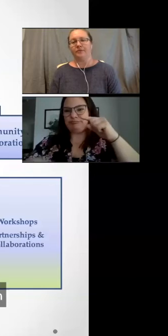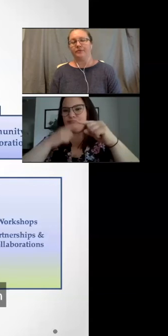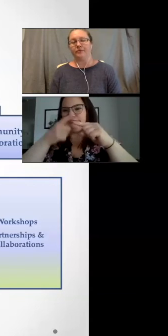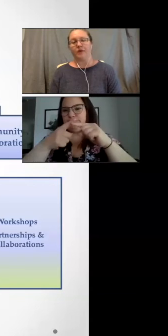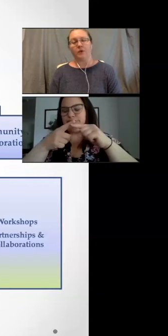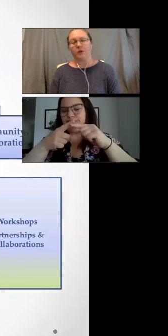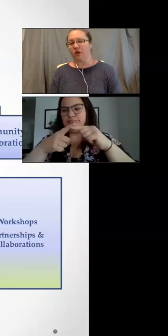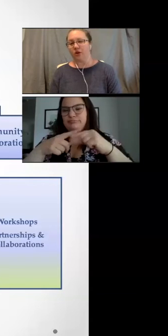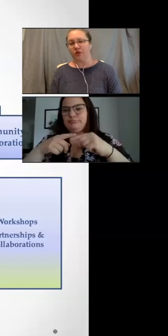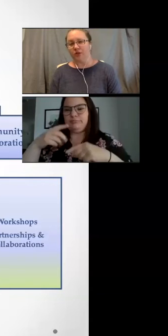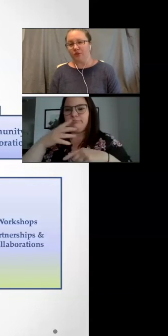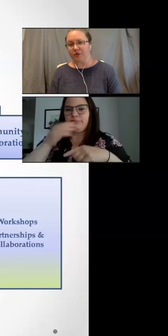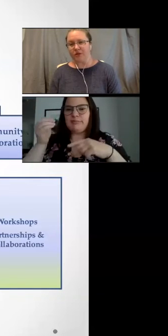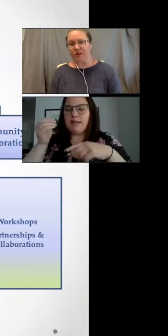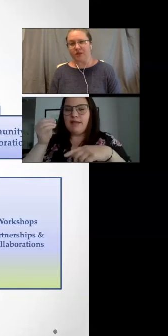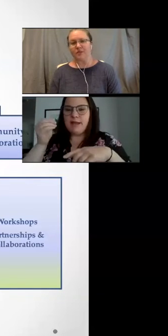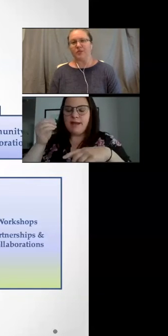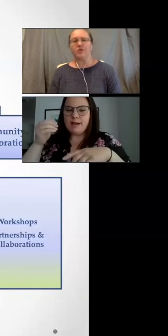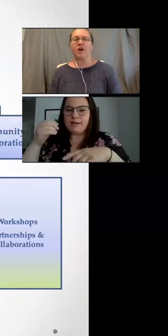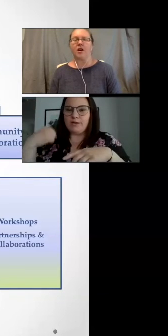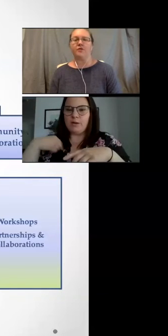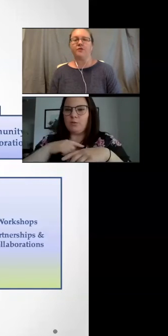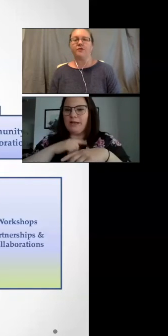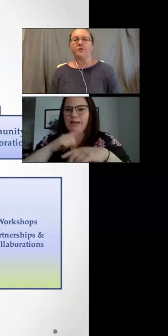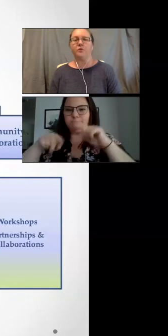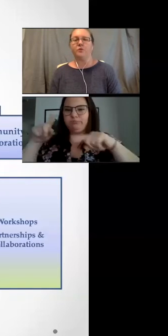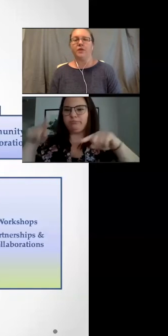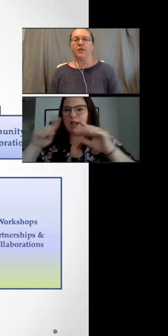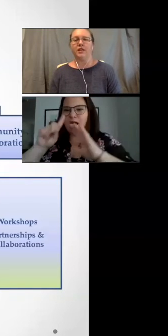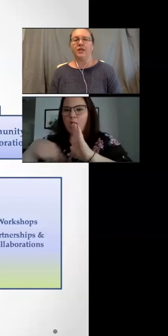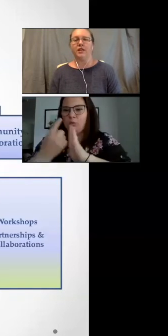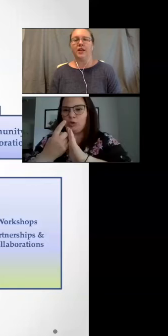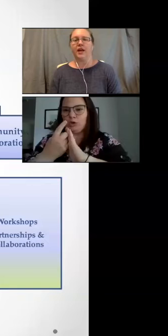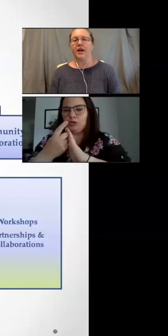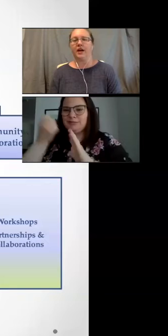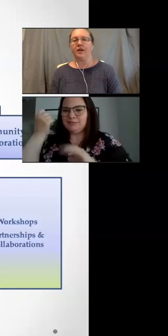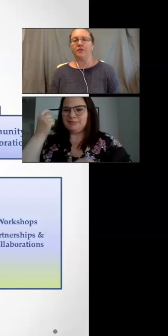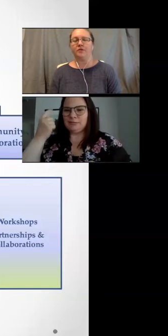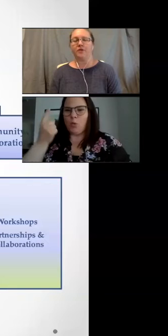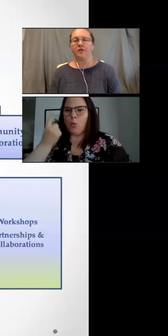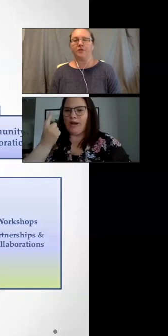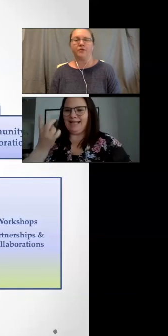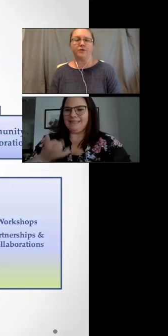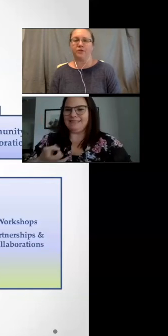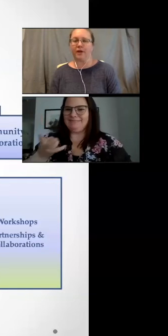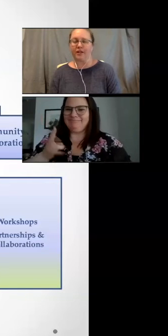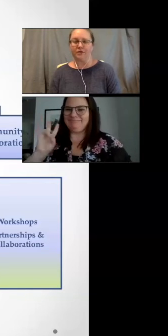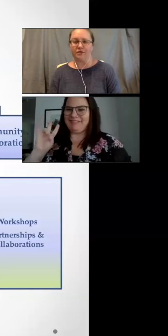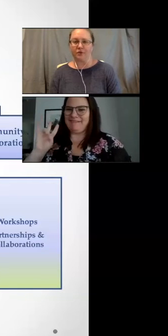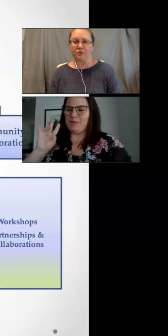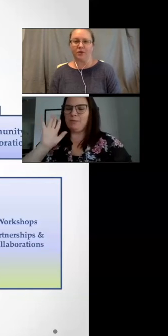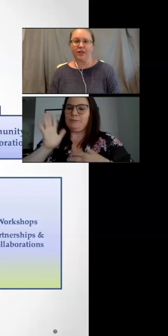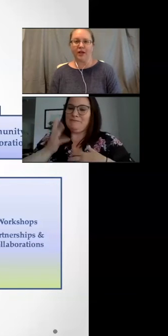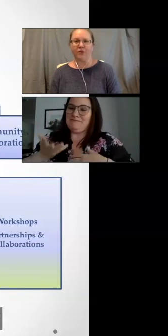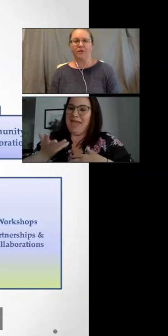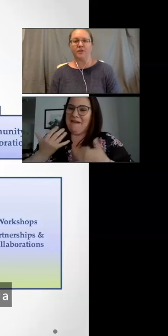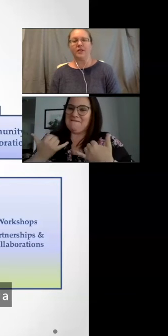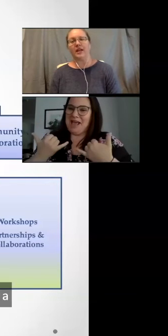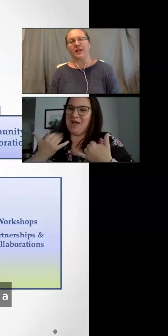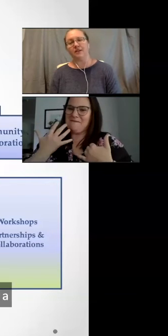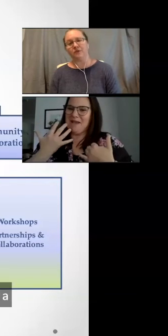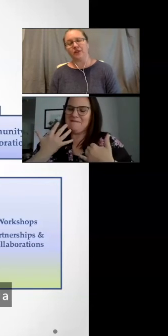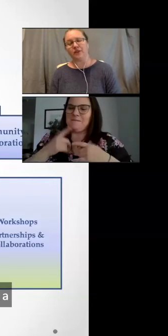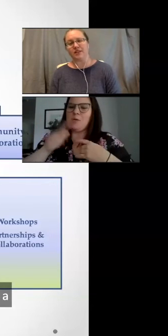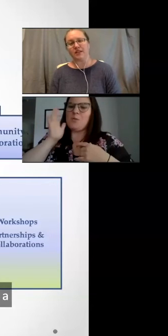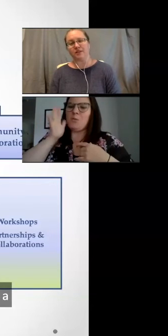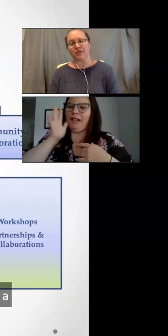um, we work all year. We don't take the summers off. We have a variety of different working hours. And